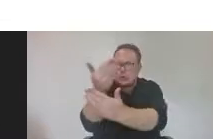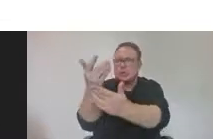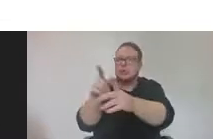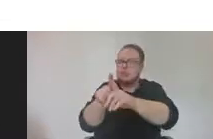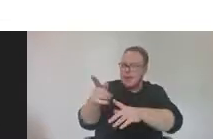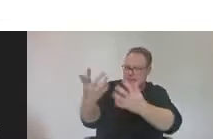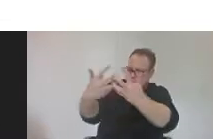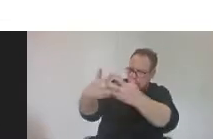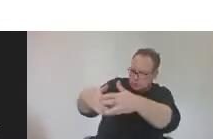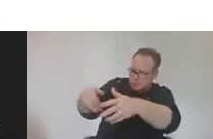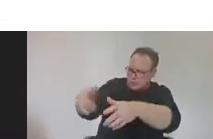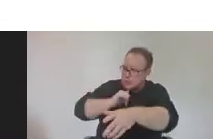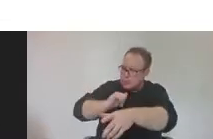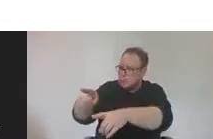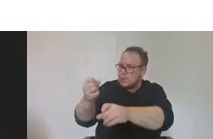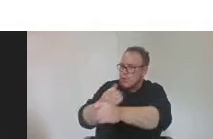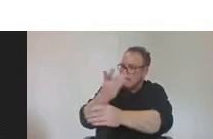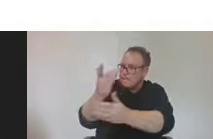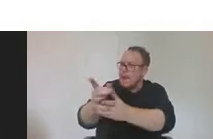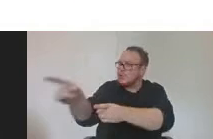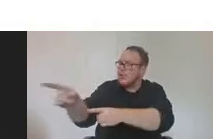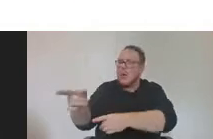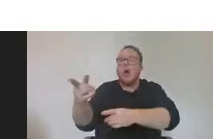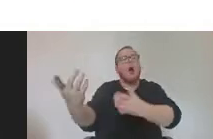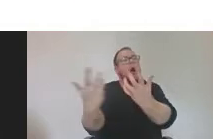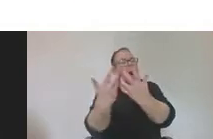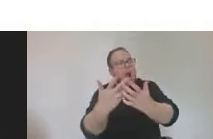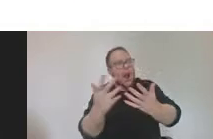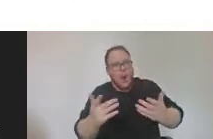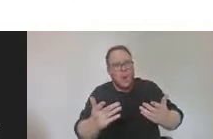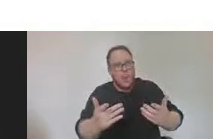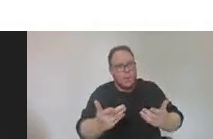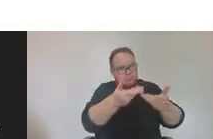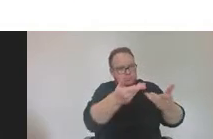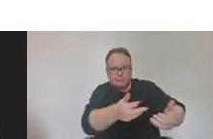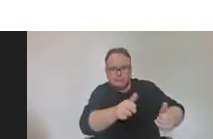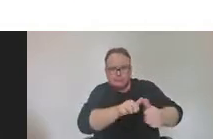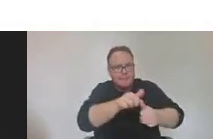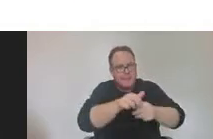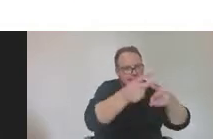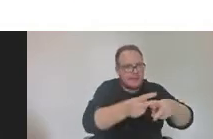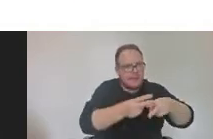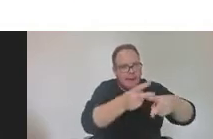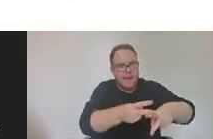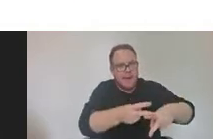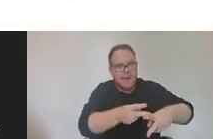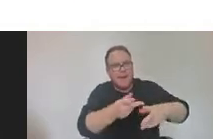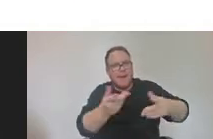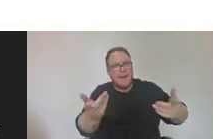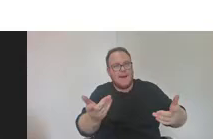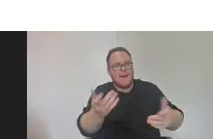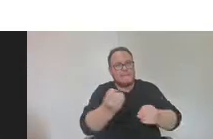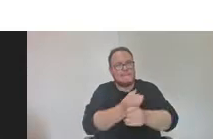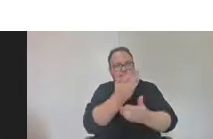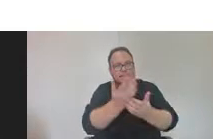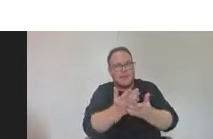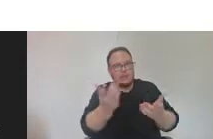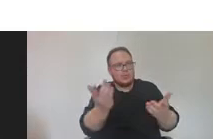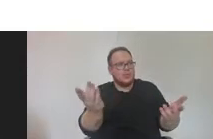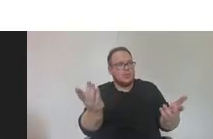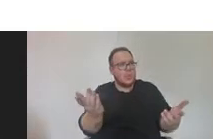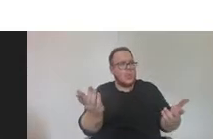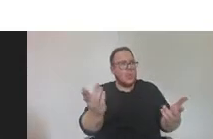to ensure that we can deliver better care, that we can ensure that we can help maintain